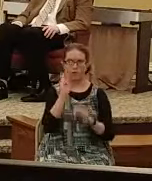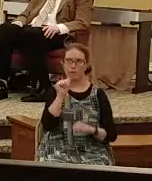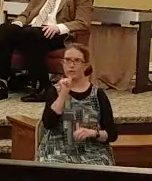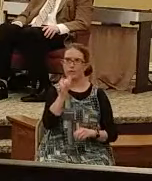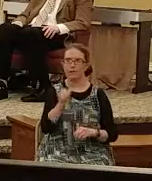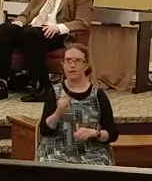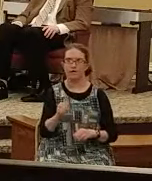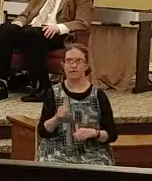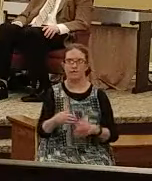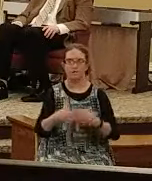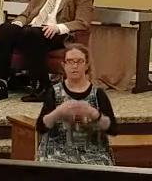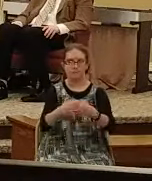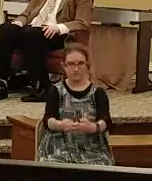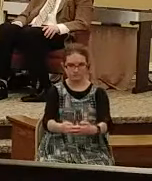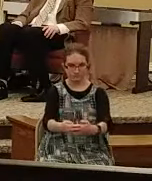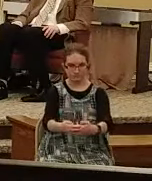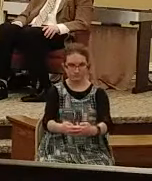reproduce.